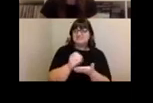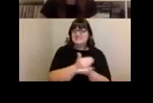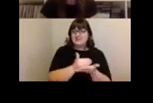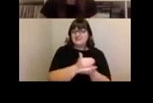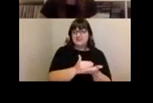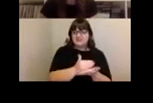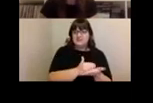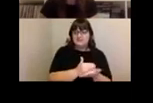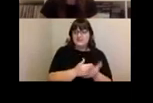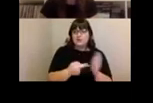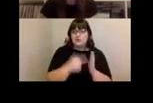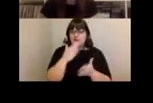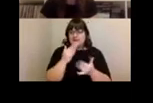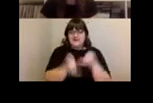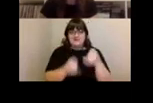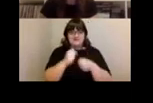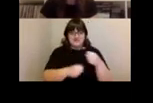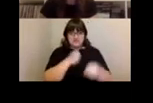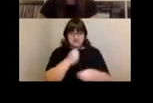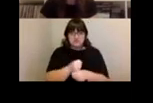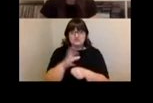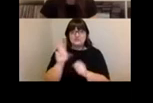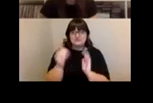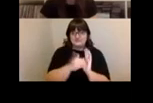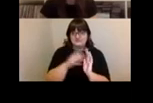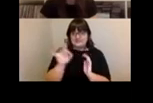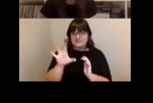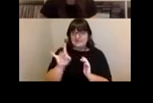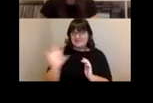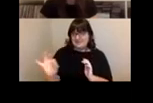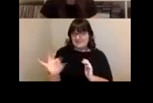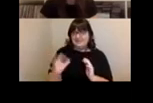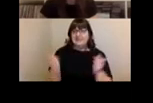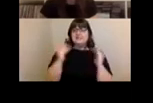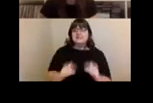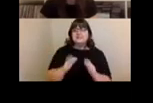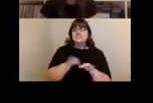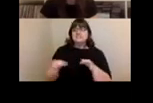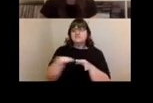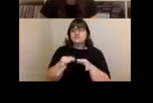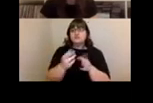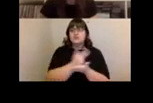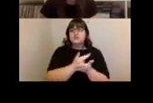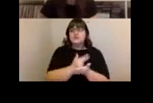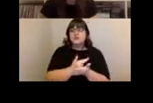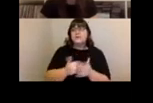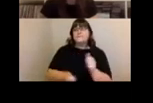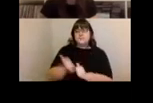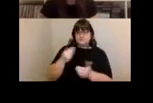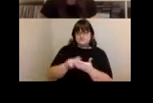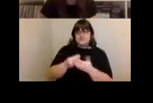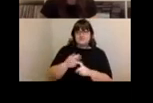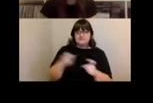for the $7,889. And then the deferred revenues, this is the money from mostly from the Winnipeg Foundation community